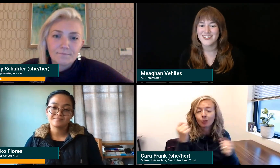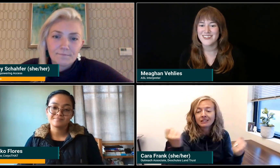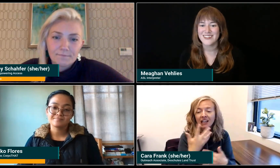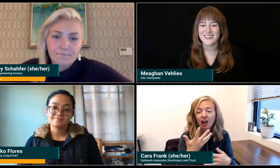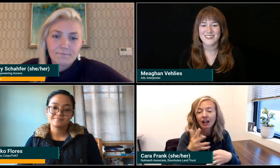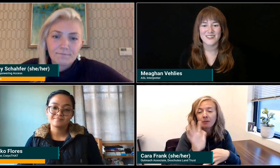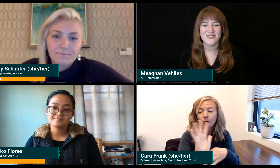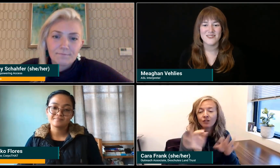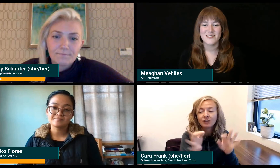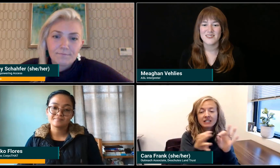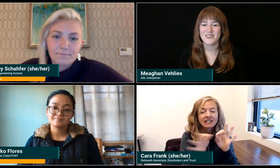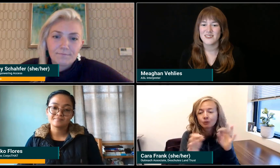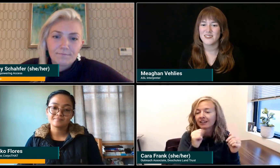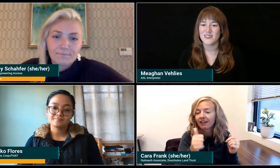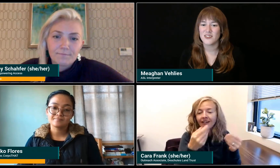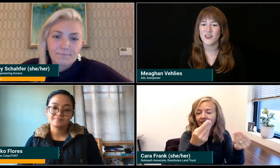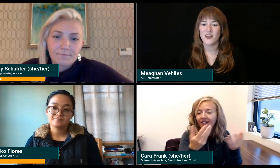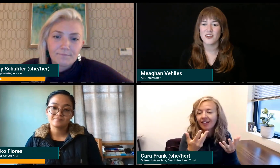background.